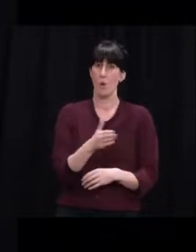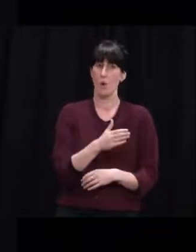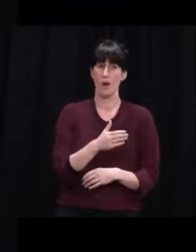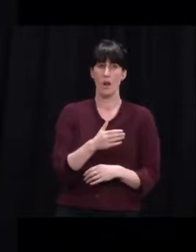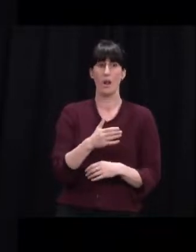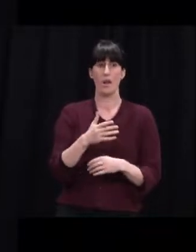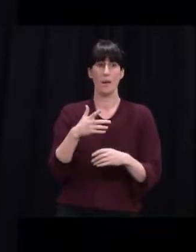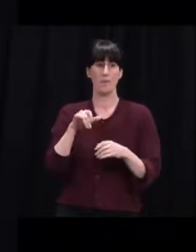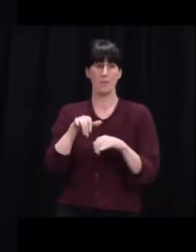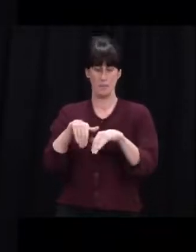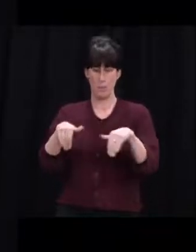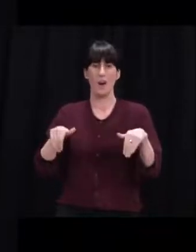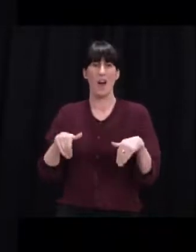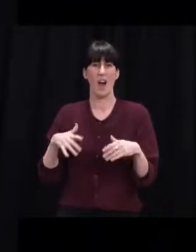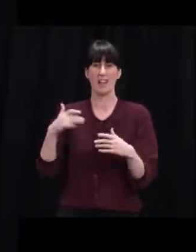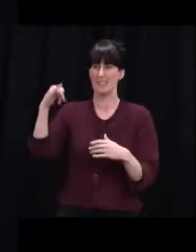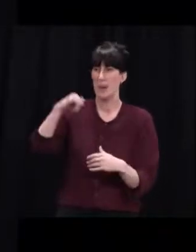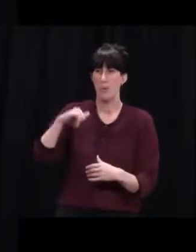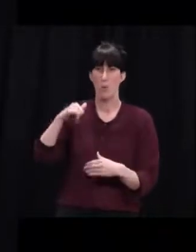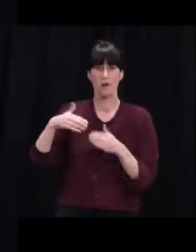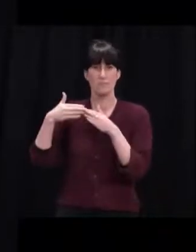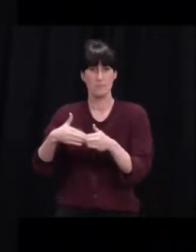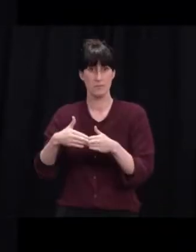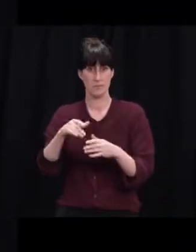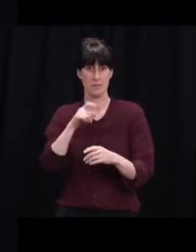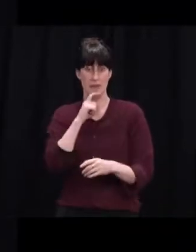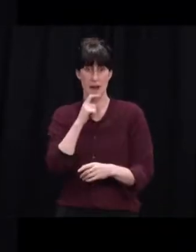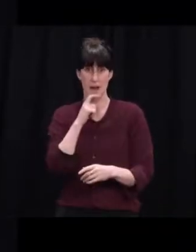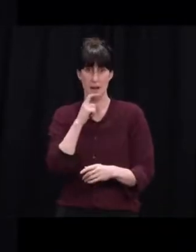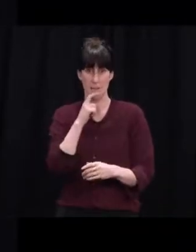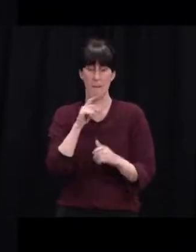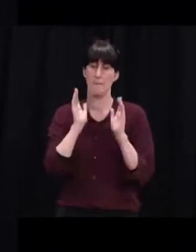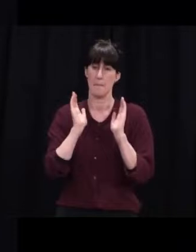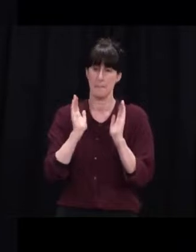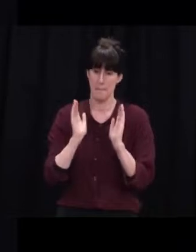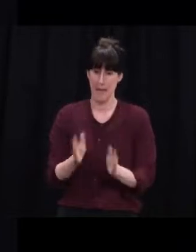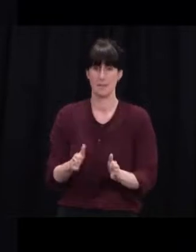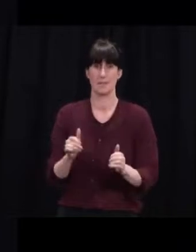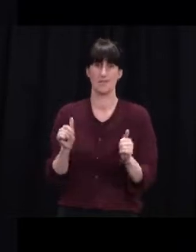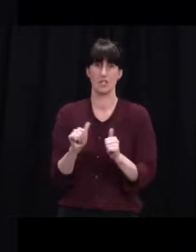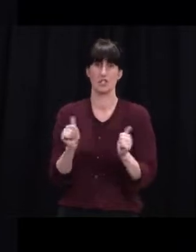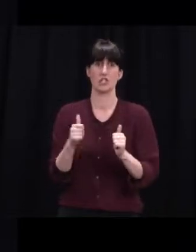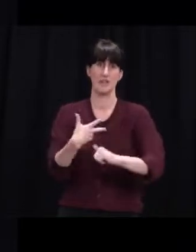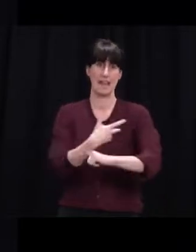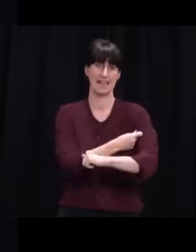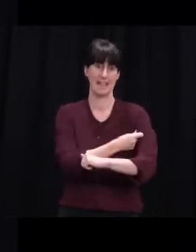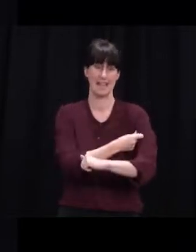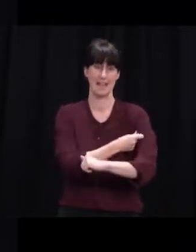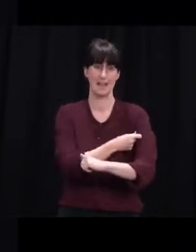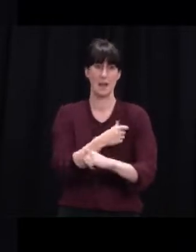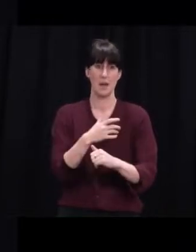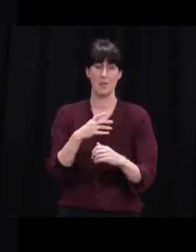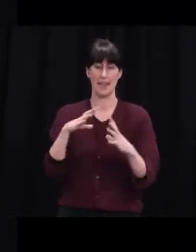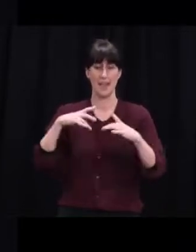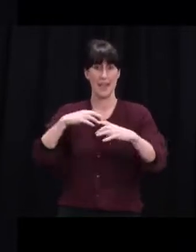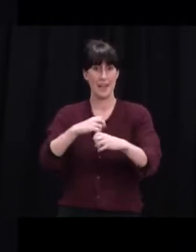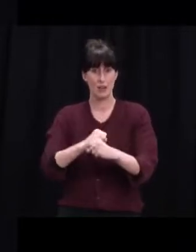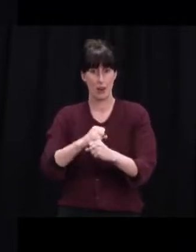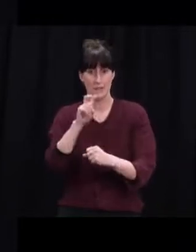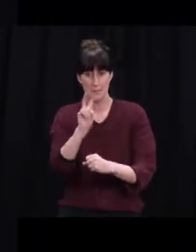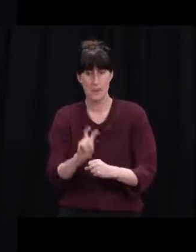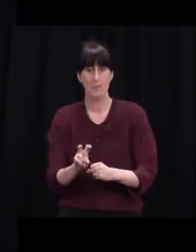From tomorrow, all government border workers are required to be vaccinated. There'll be checks and balances in place to ensure that that happens.